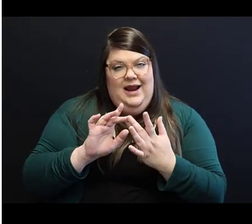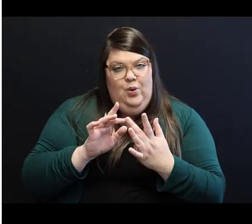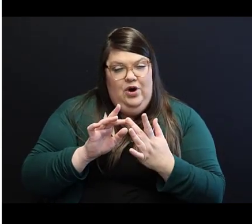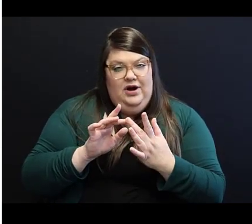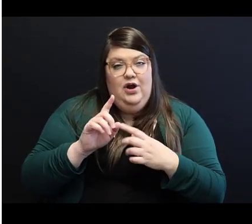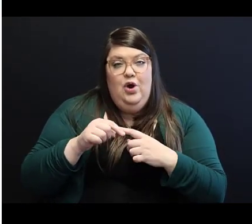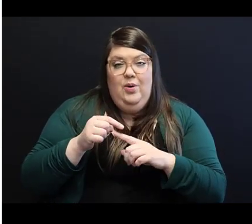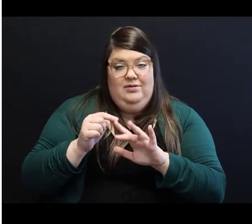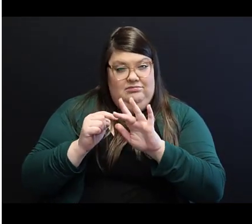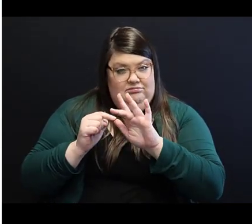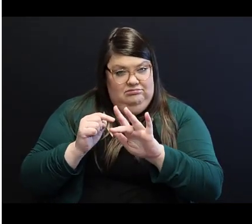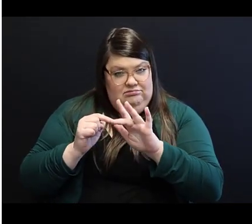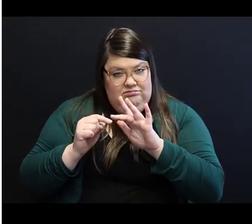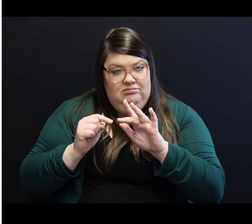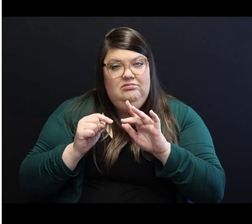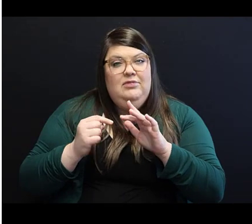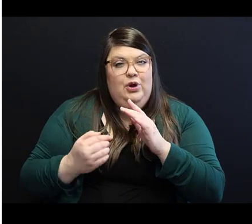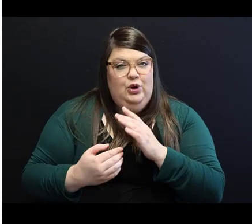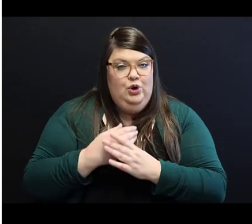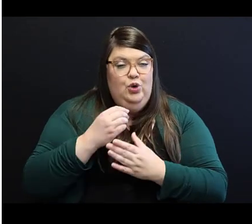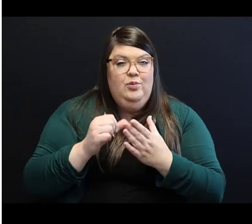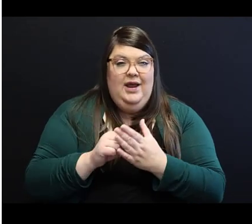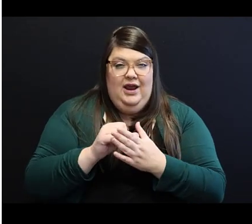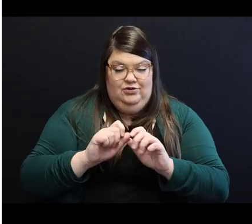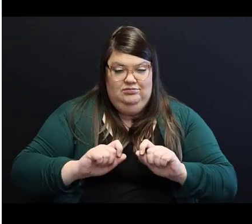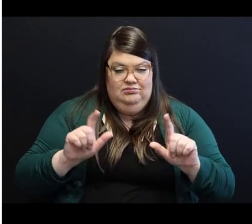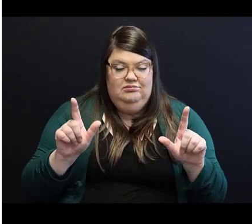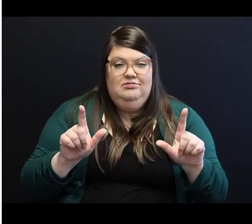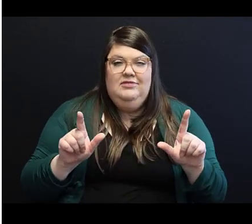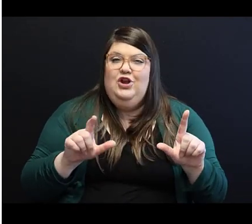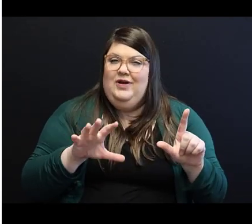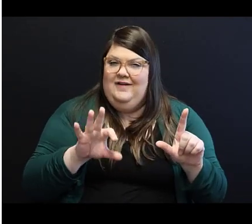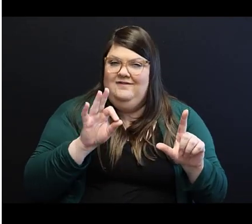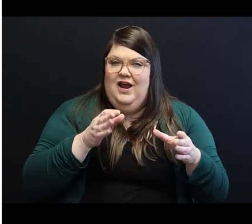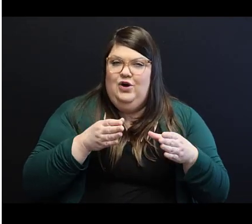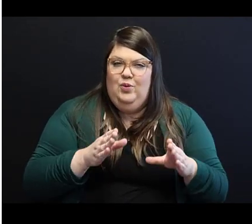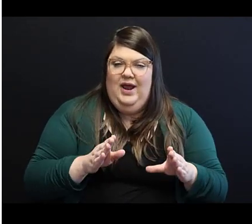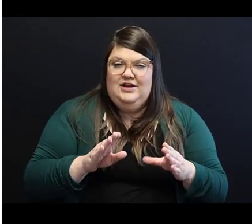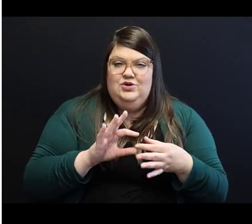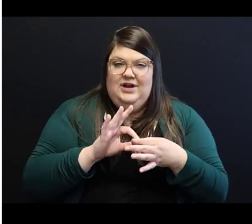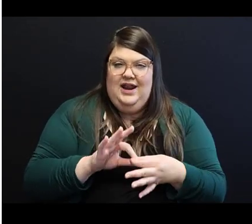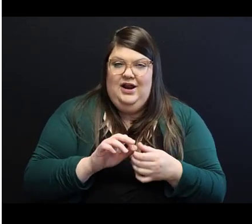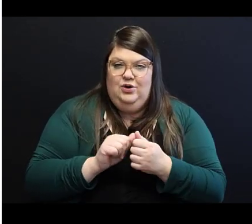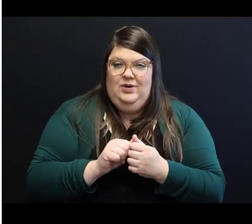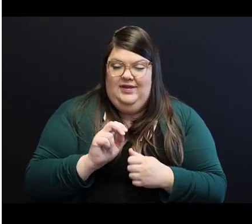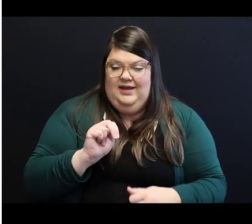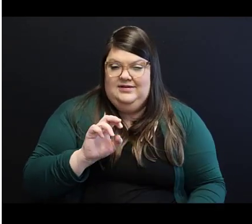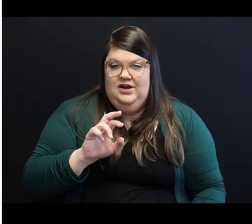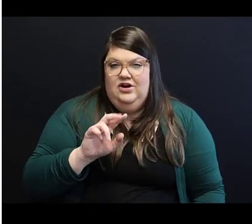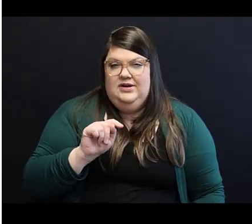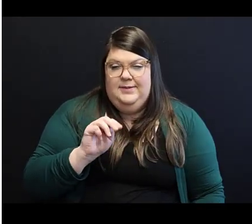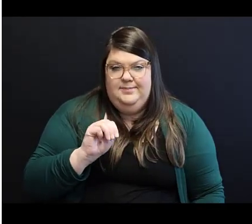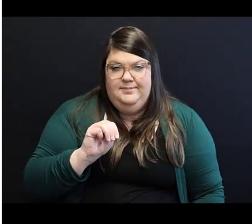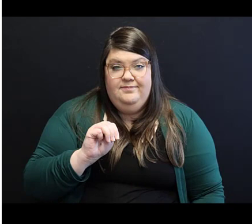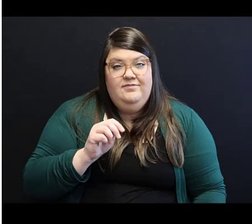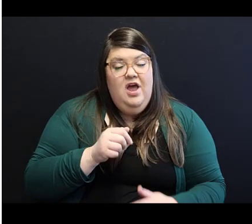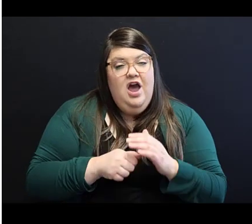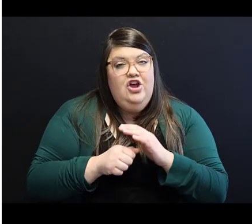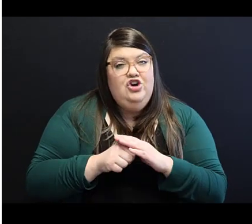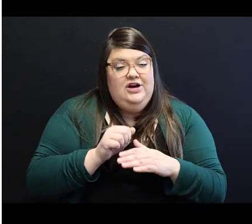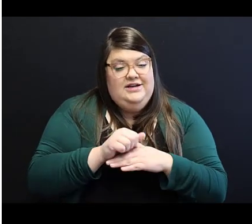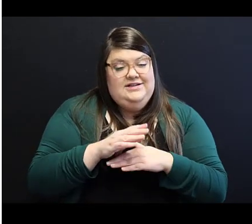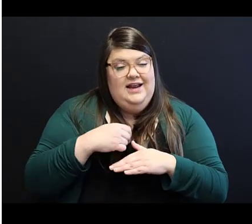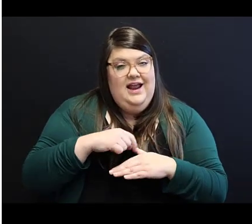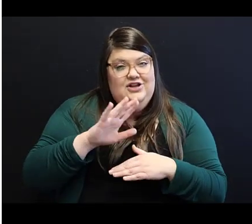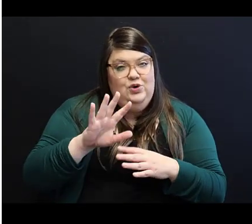on the Join the NCRTM Network page, you can find ways to connect with the NCRTM. Under Send Us Your